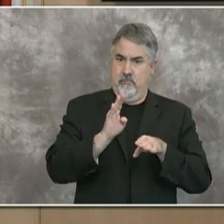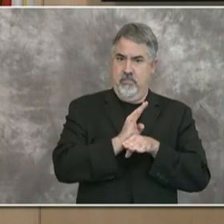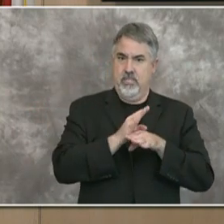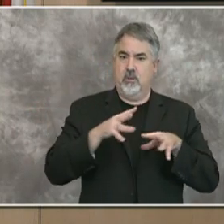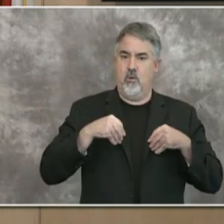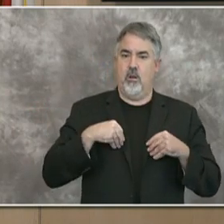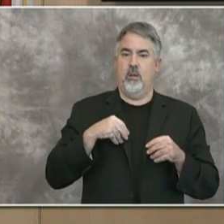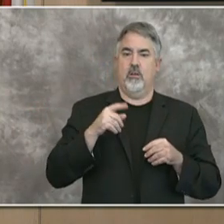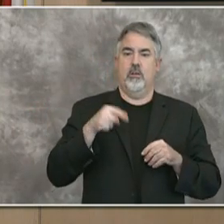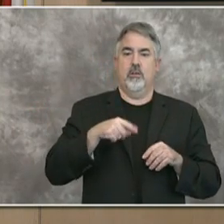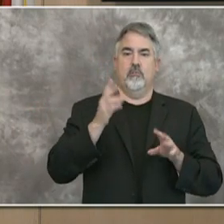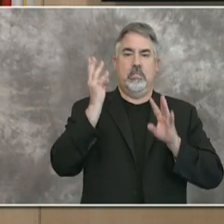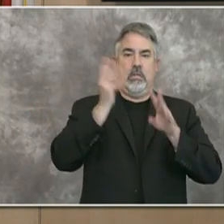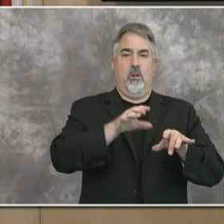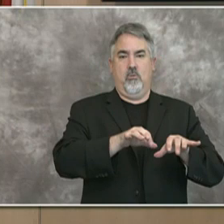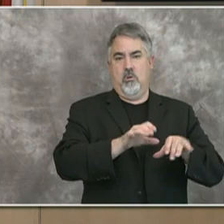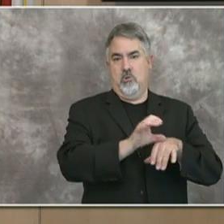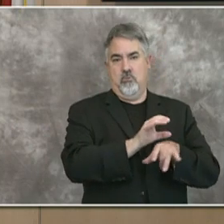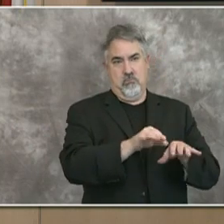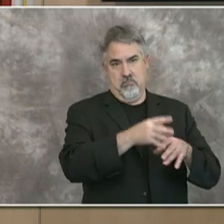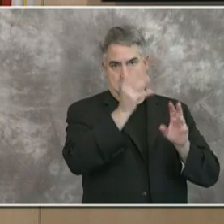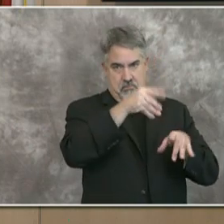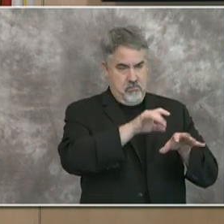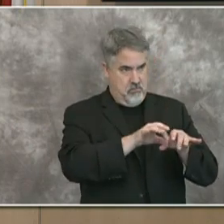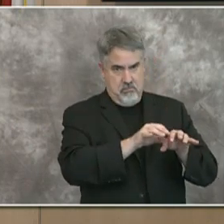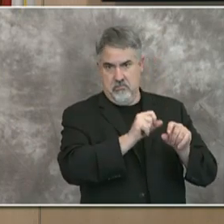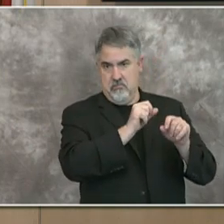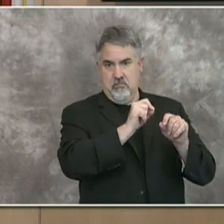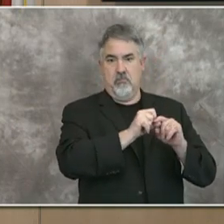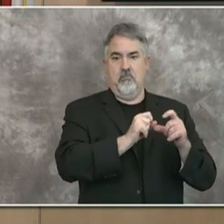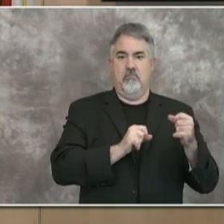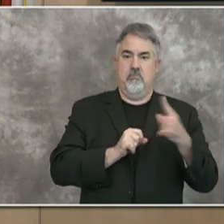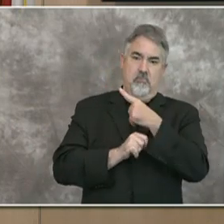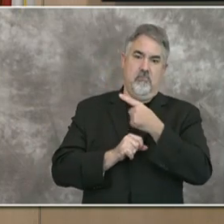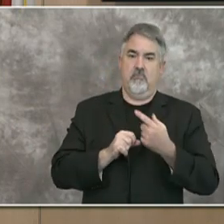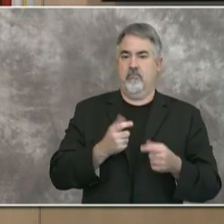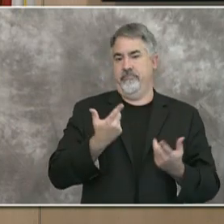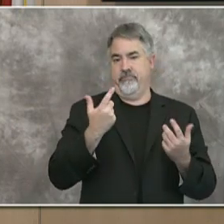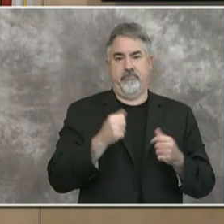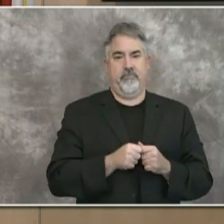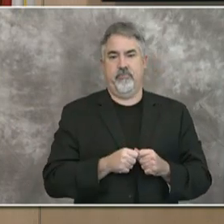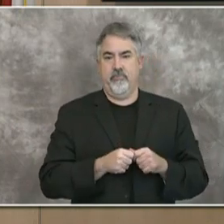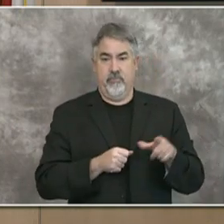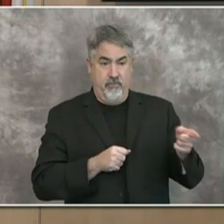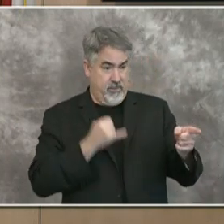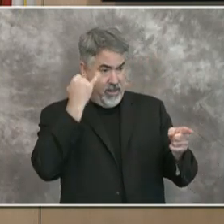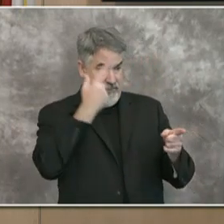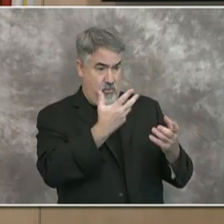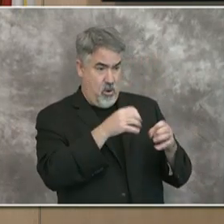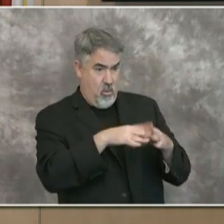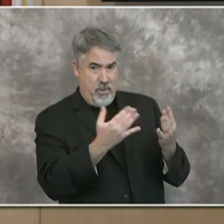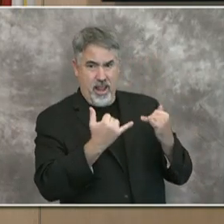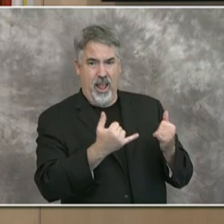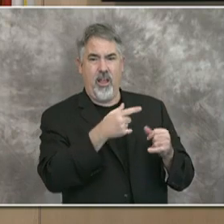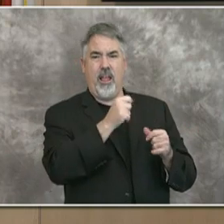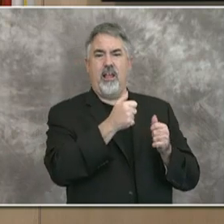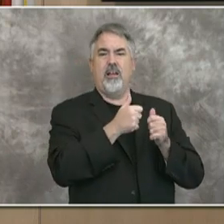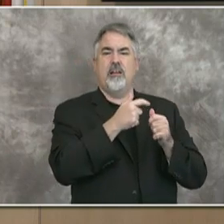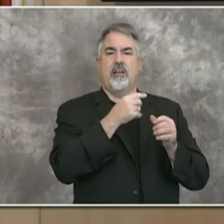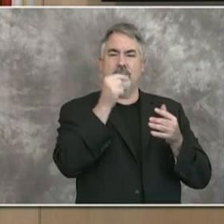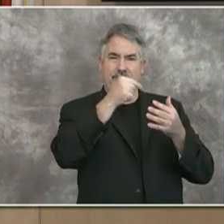safety protocol that Supervisor Cox referenced, and whether you are open today or not, begin to think and plan for when that day will